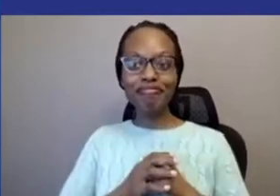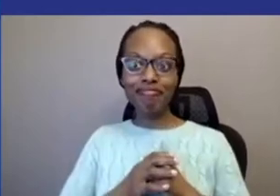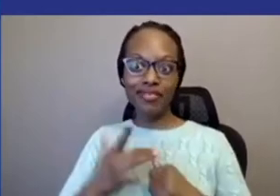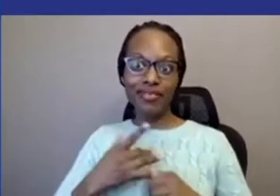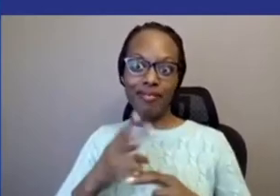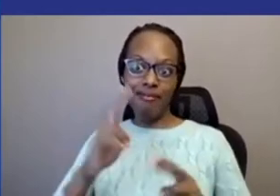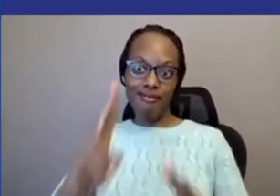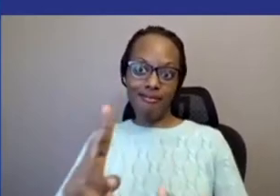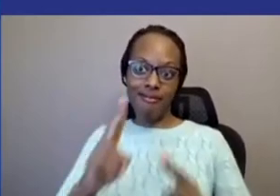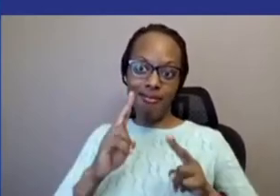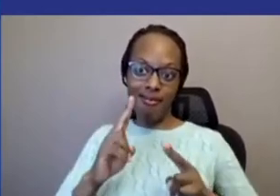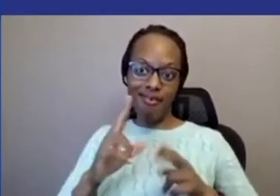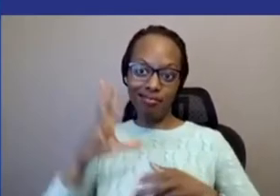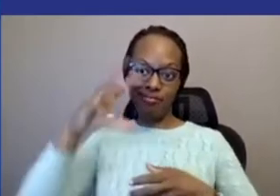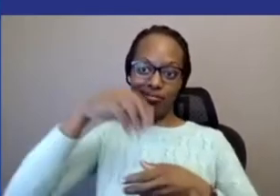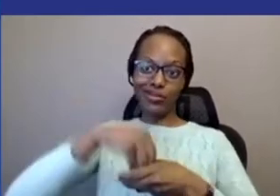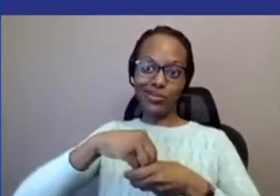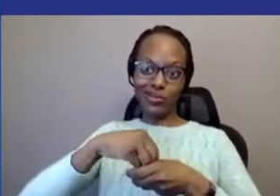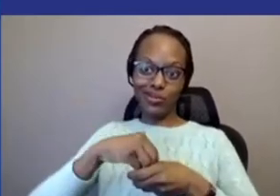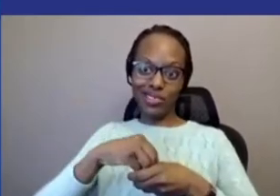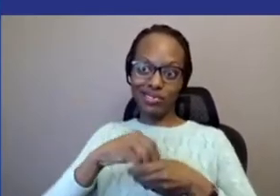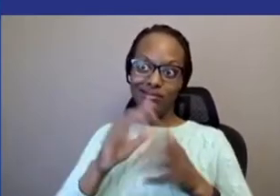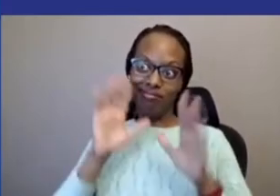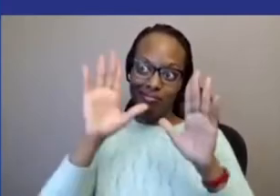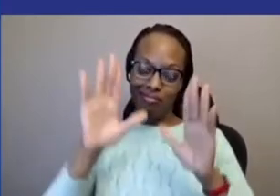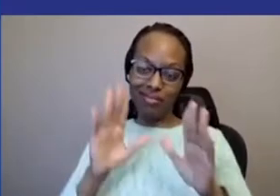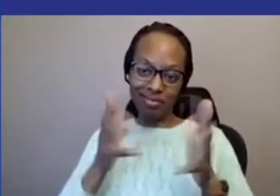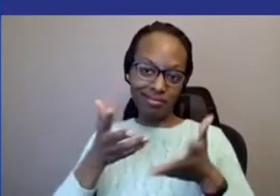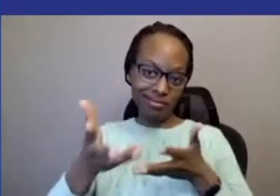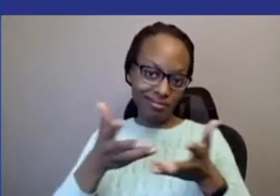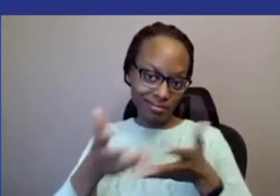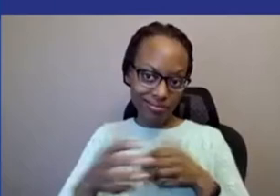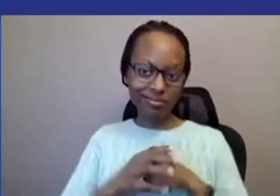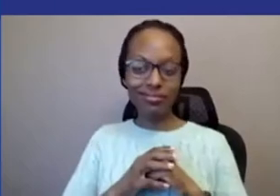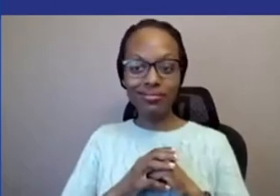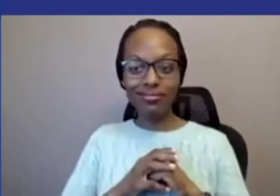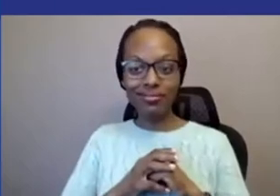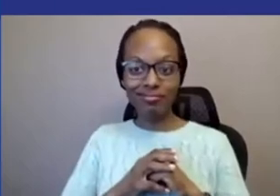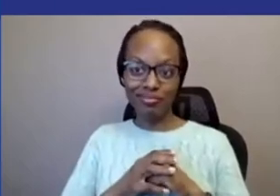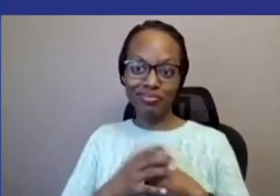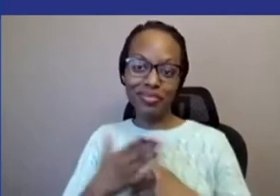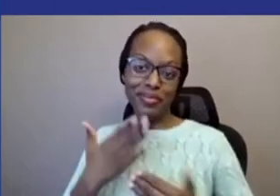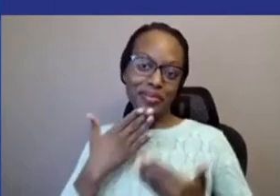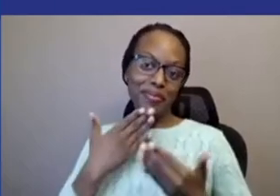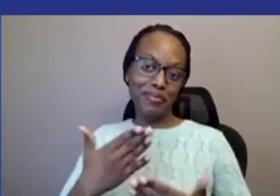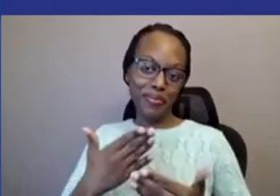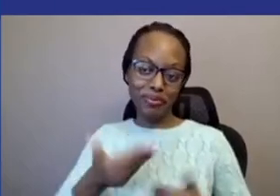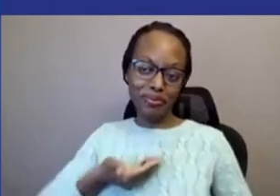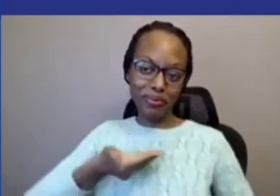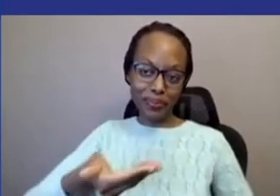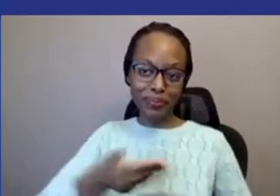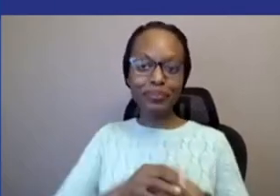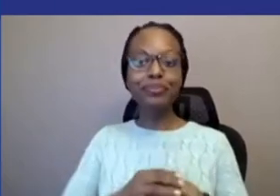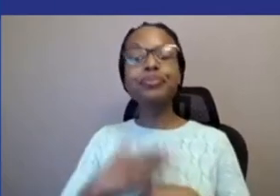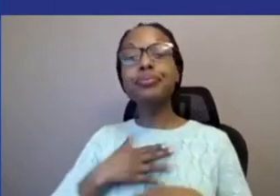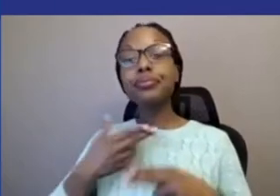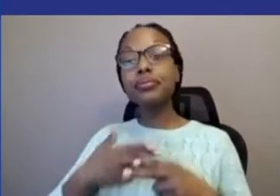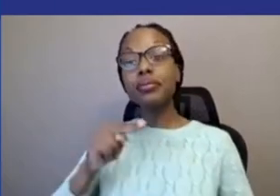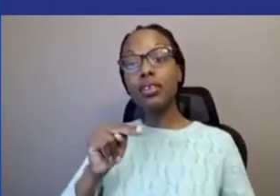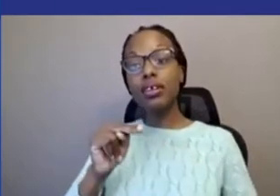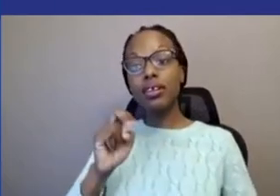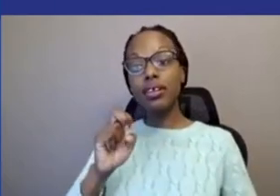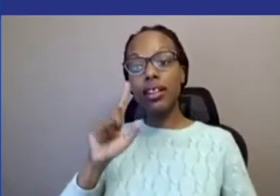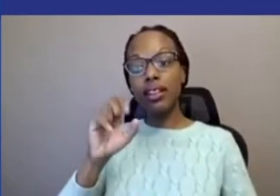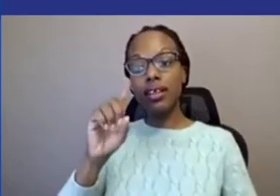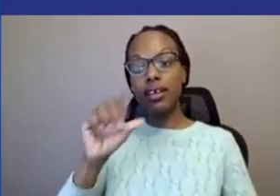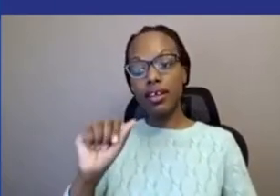part of this amazing conversation. I'm thankful as well. My name is Nelida Tirado. My